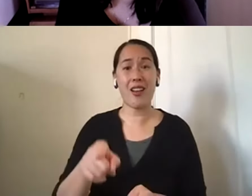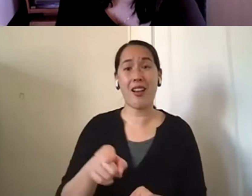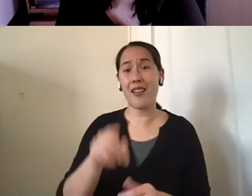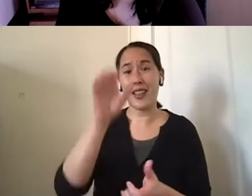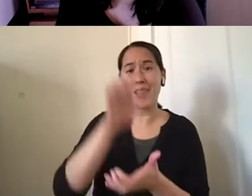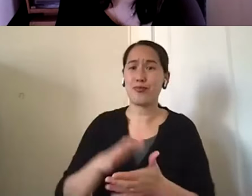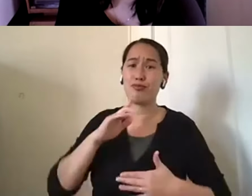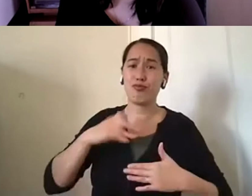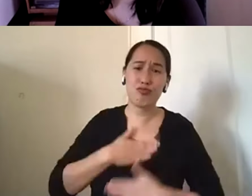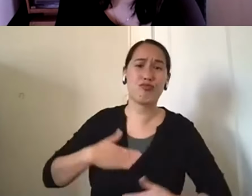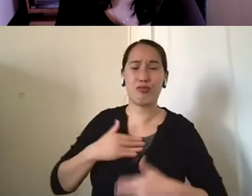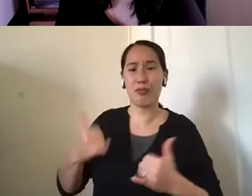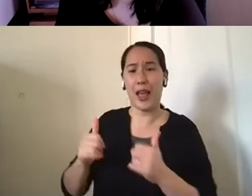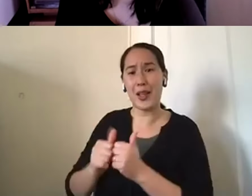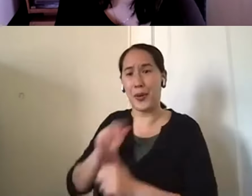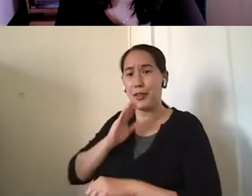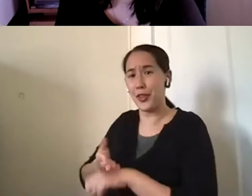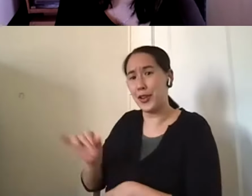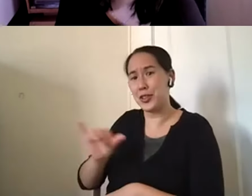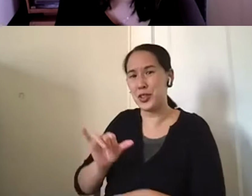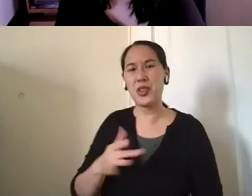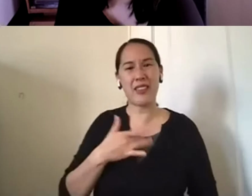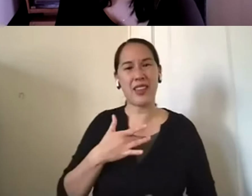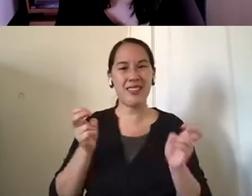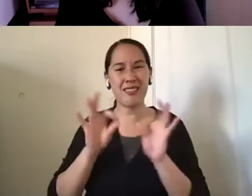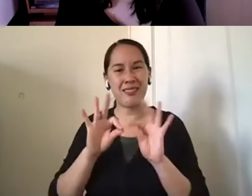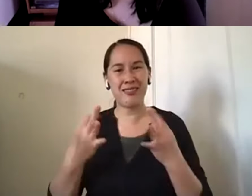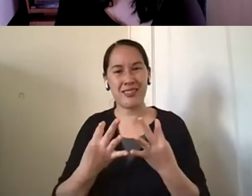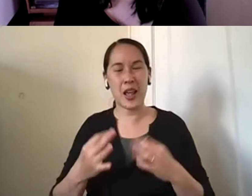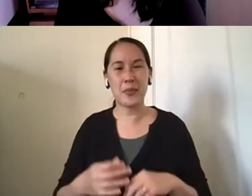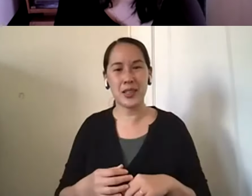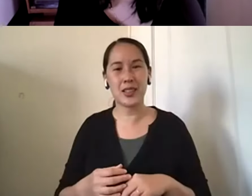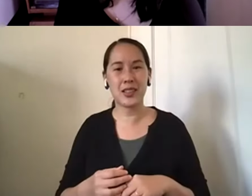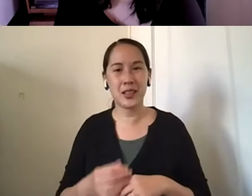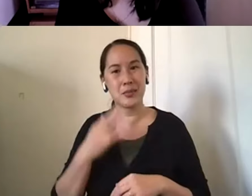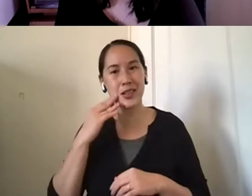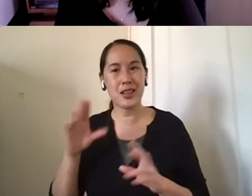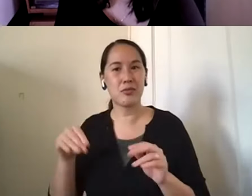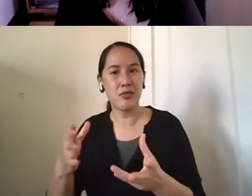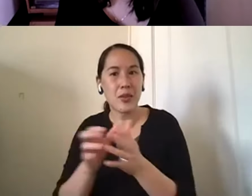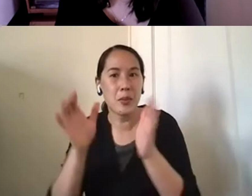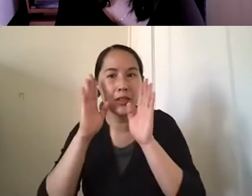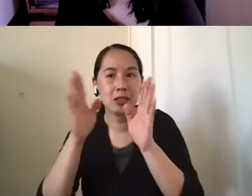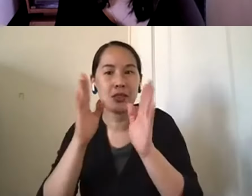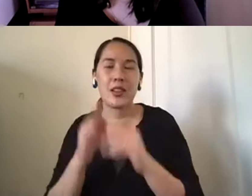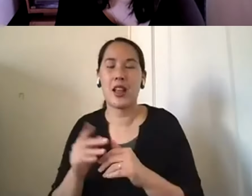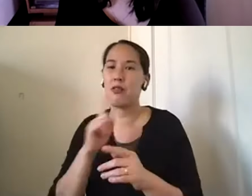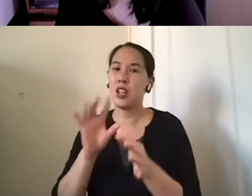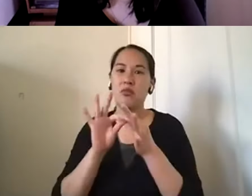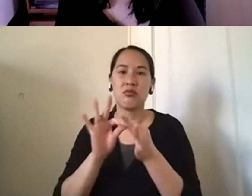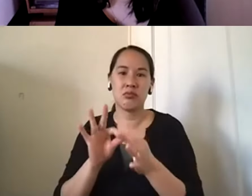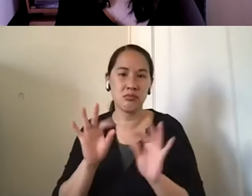her. So she almost felt like they were family because of how much attention they gave him and how much they connected with